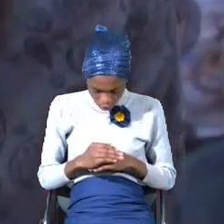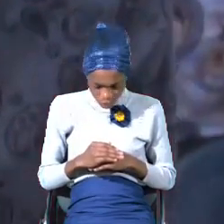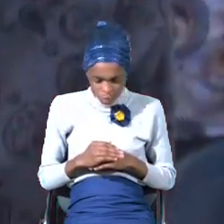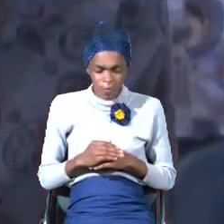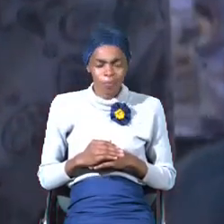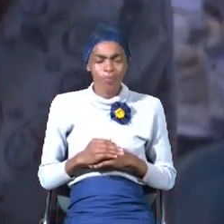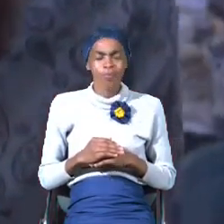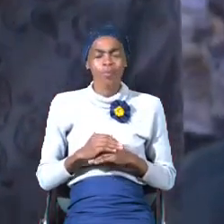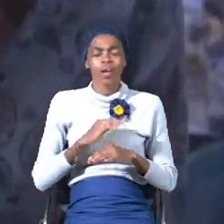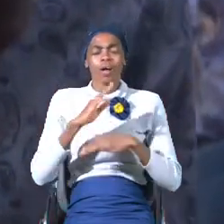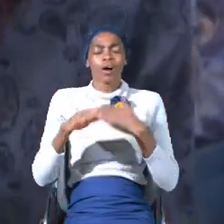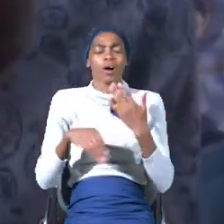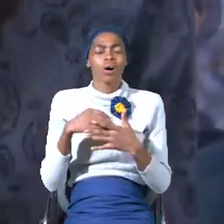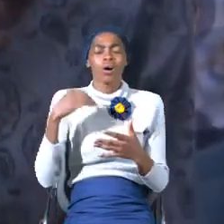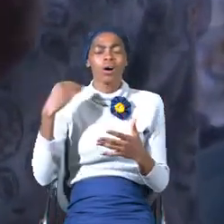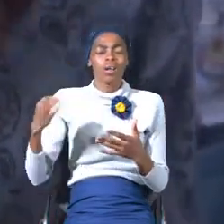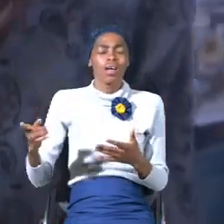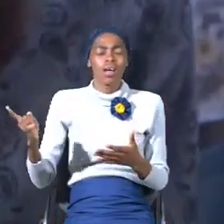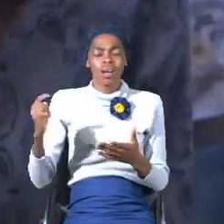All of the days.